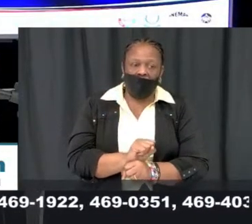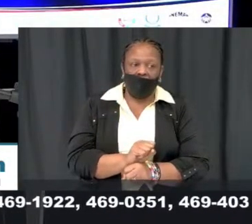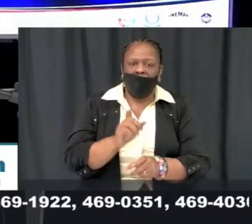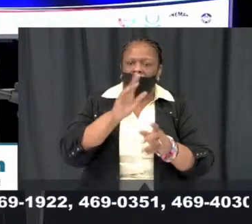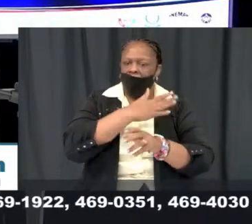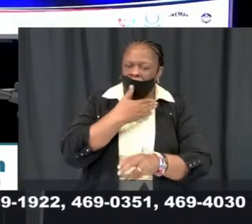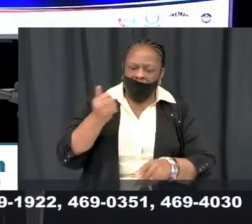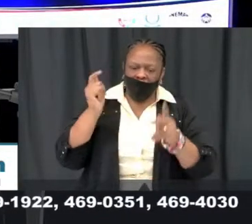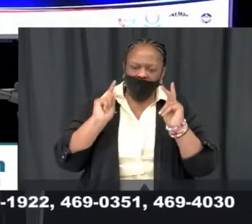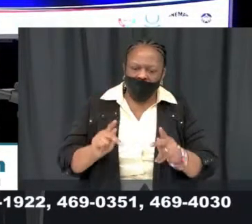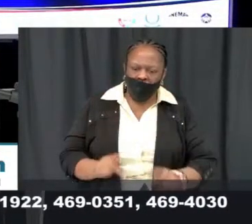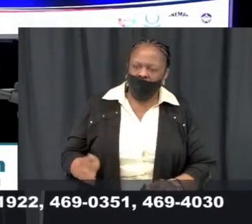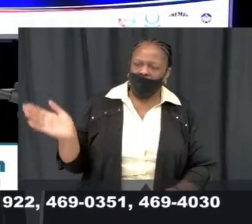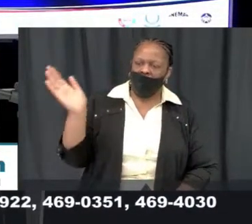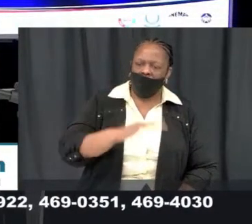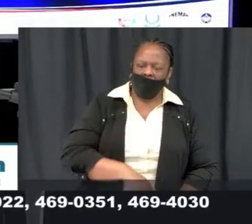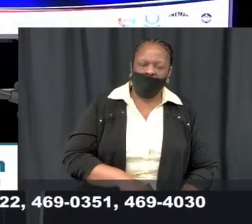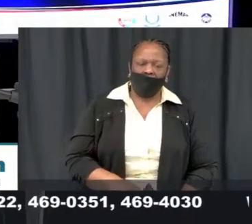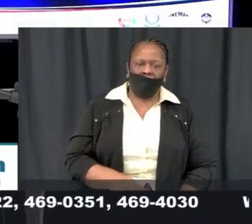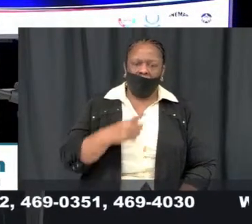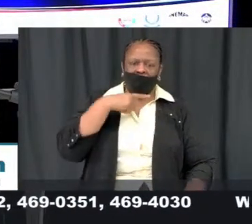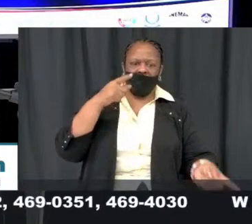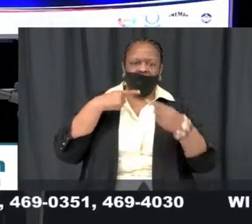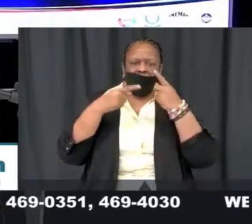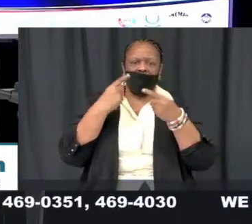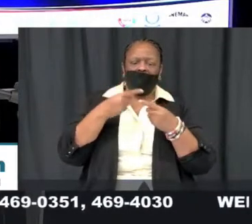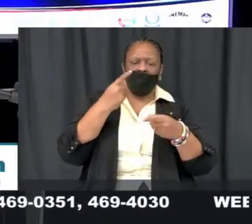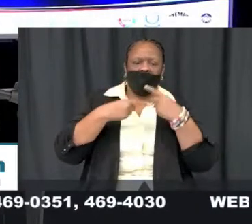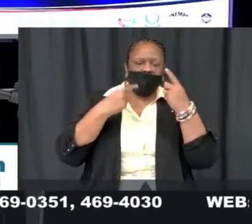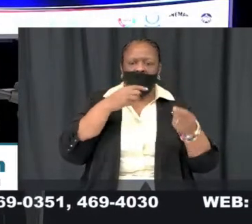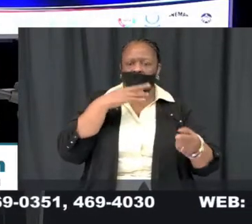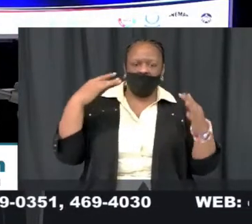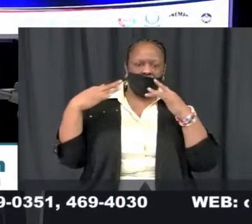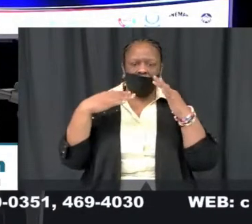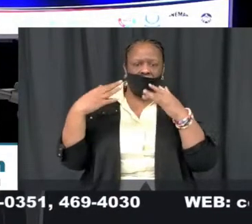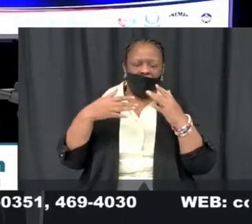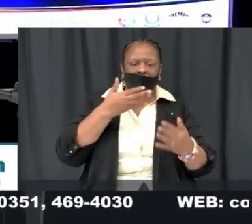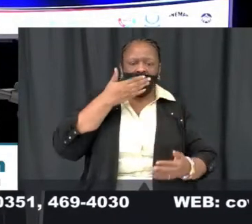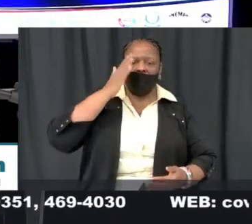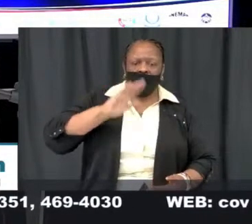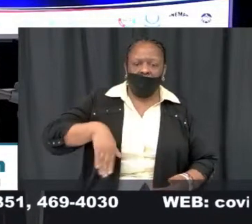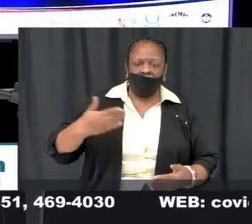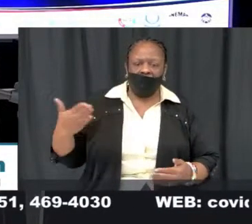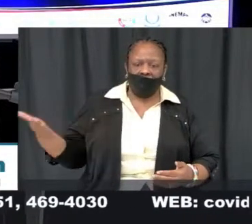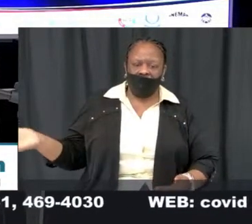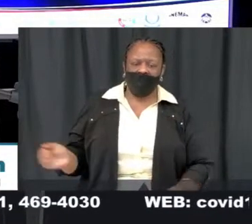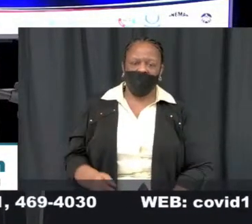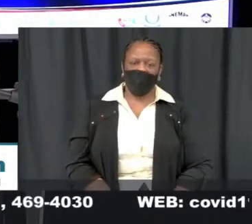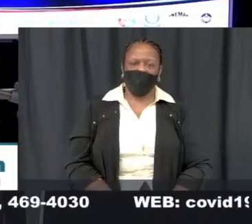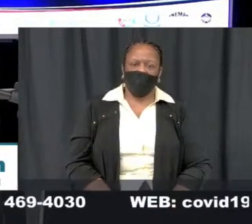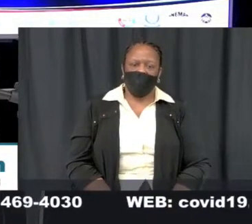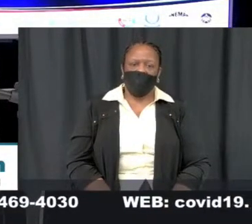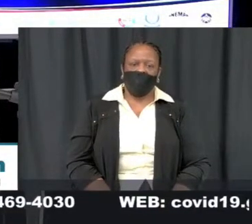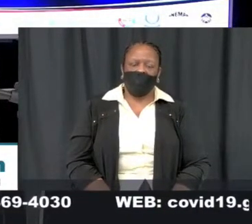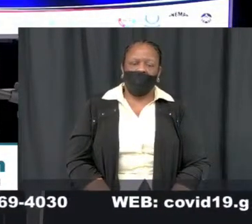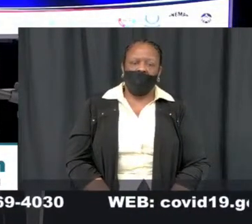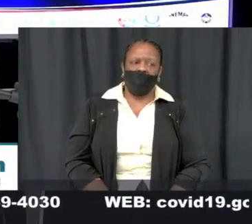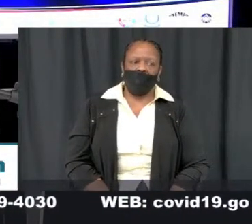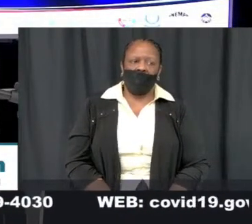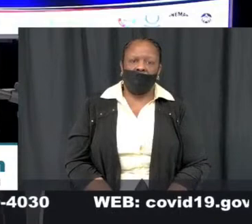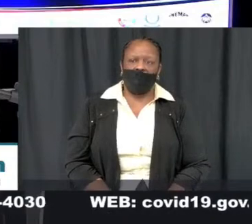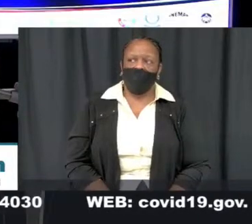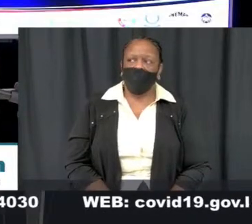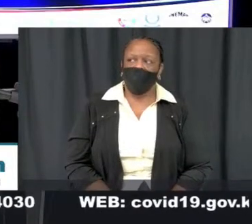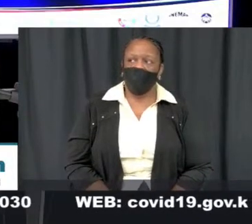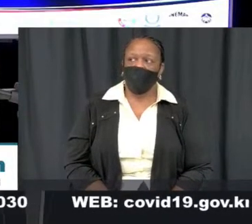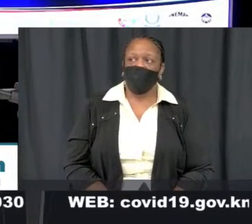have to defend as the chair, as the lead. I don't mind the attacks come on my person. When you're